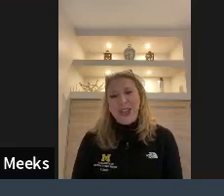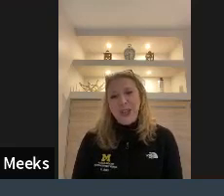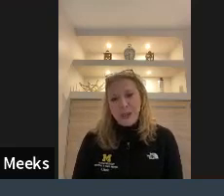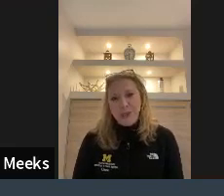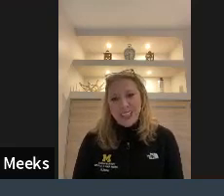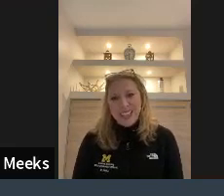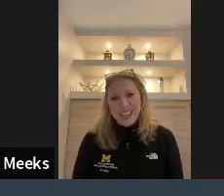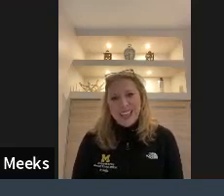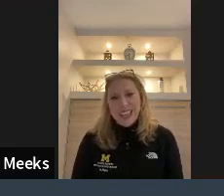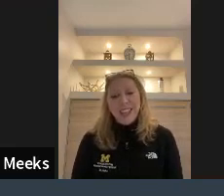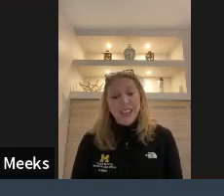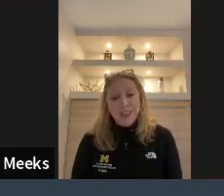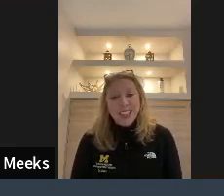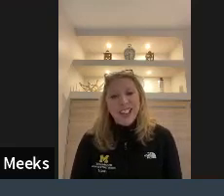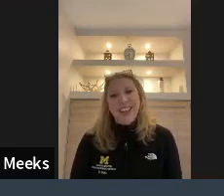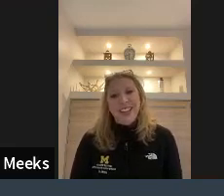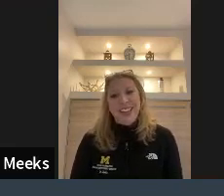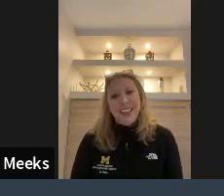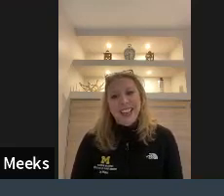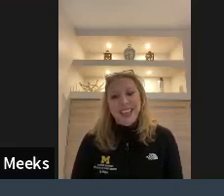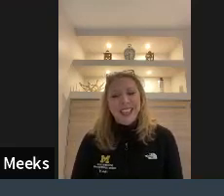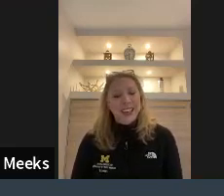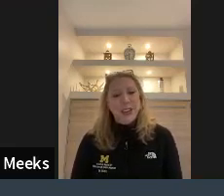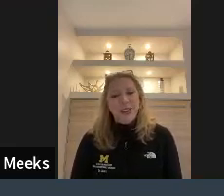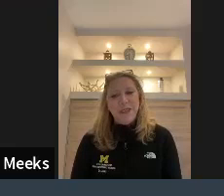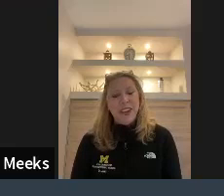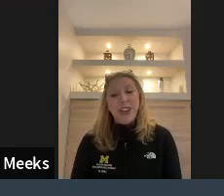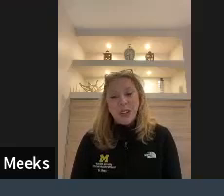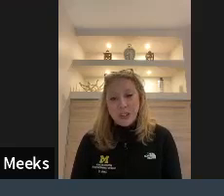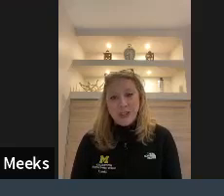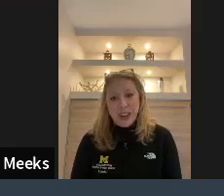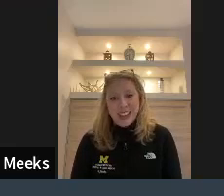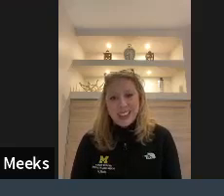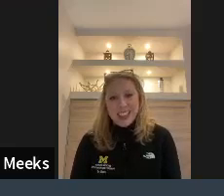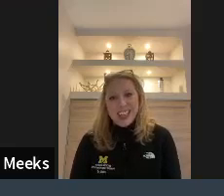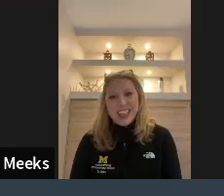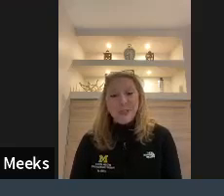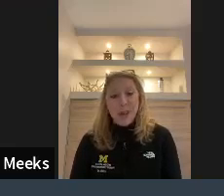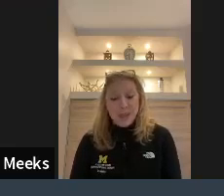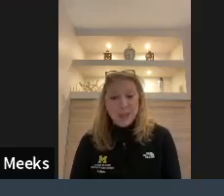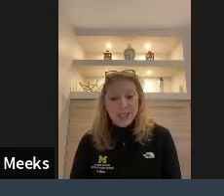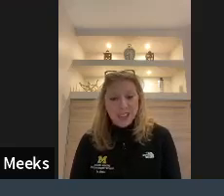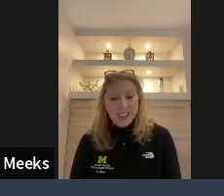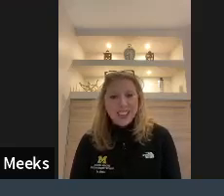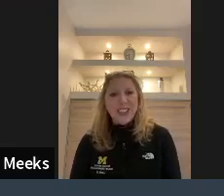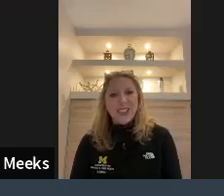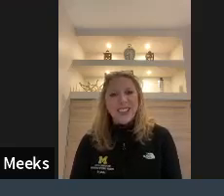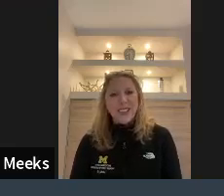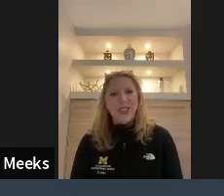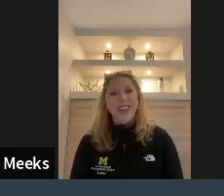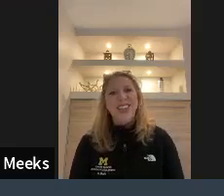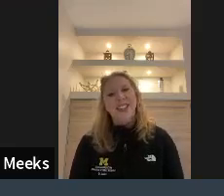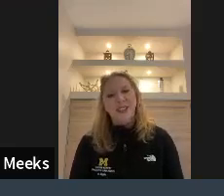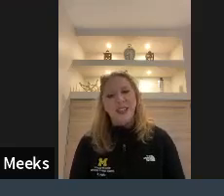exceptional human being, a lovely colleague, and a very treasured friend. It is my pleasure now to turn